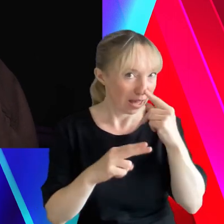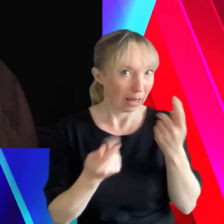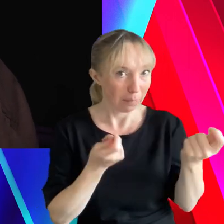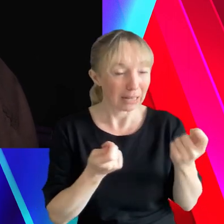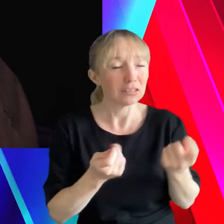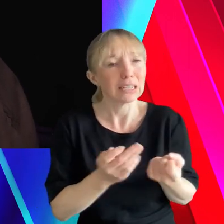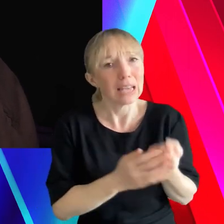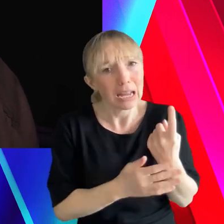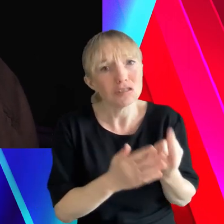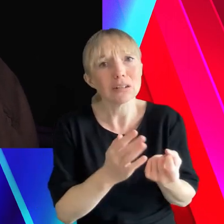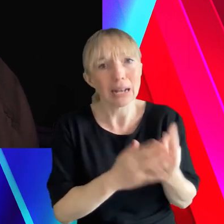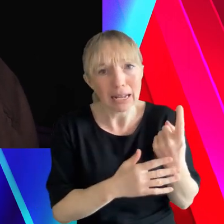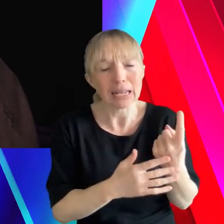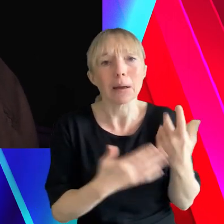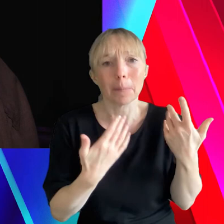but